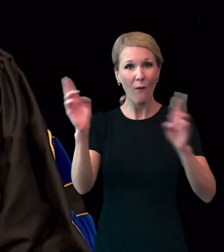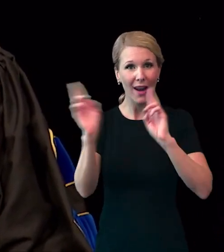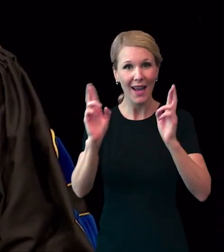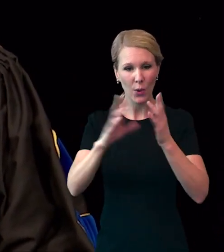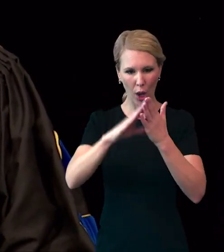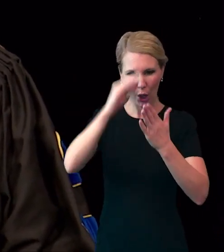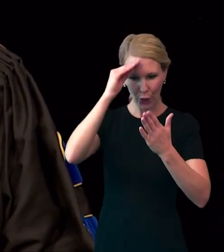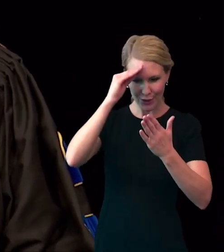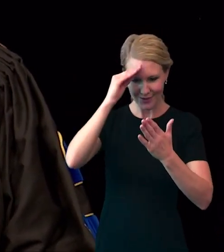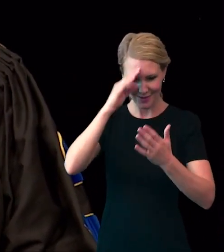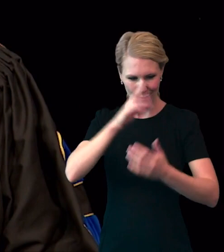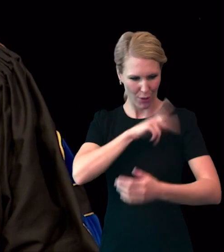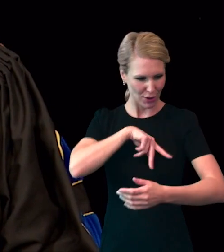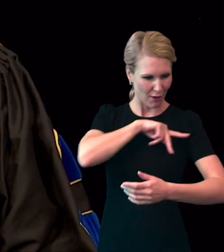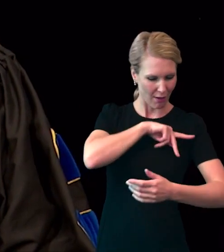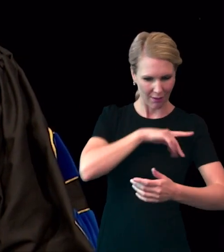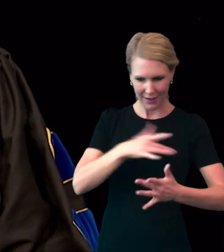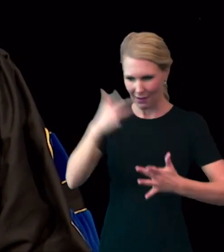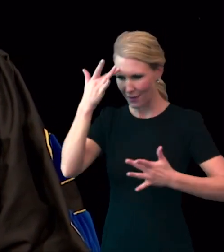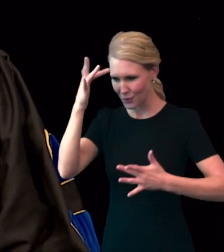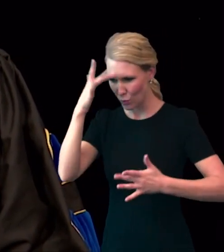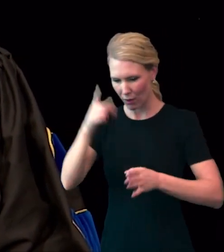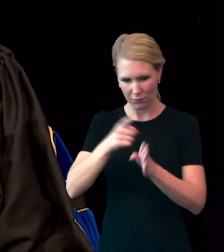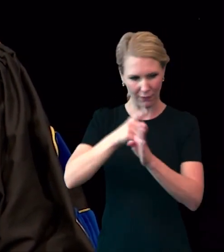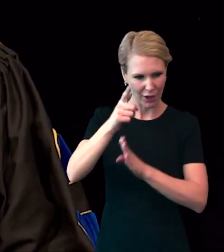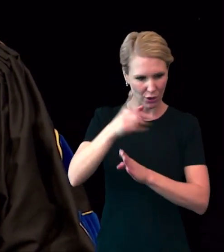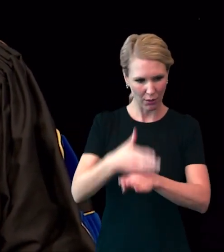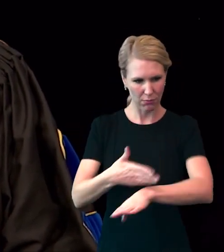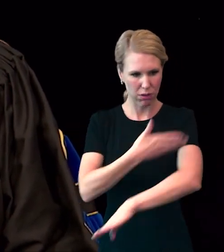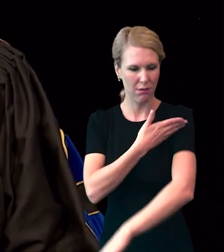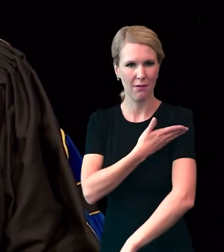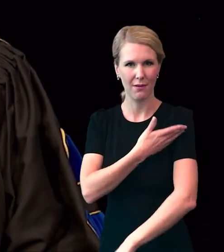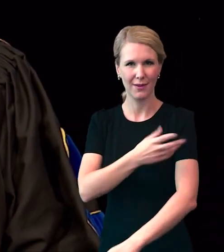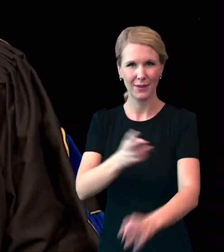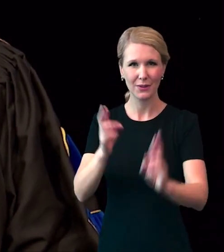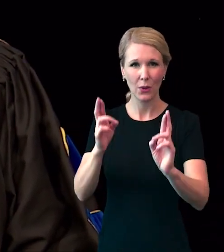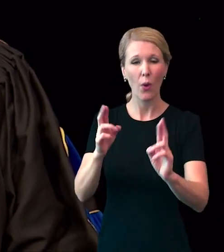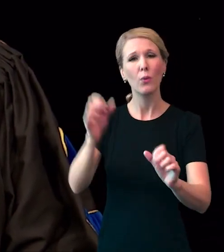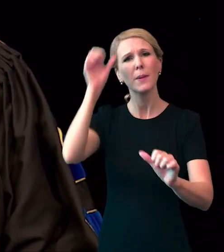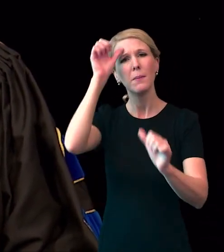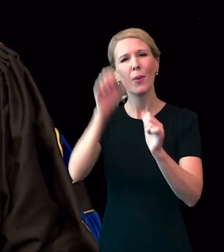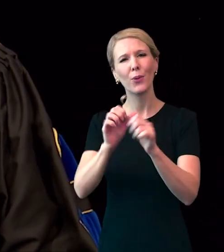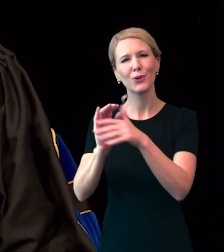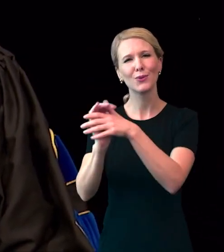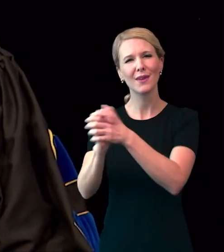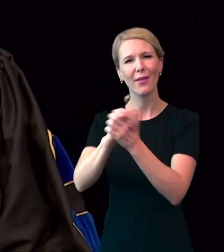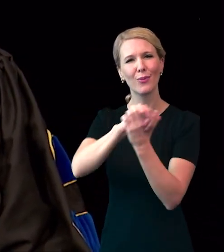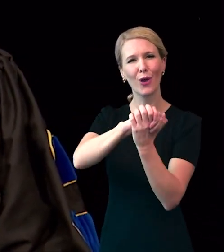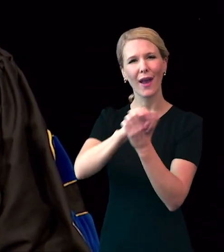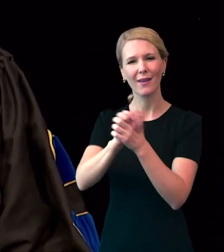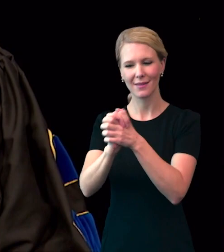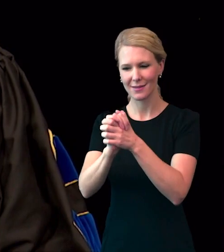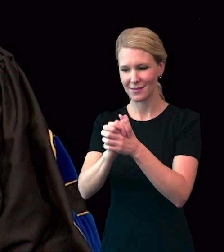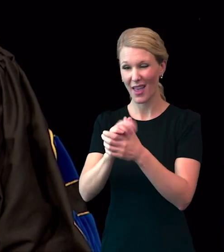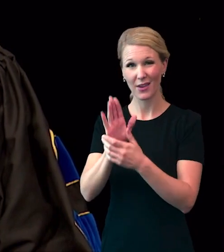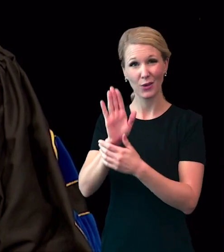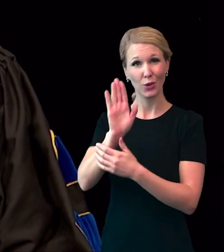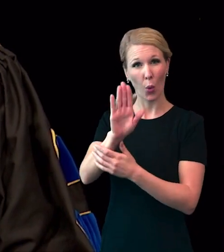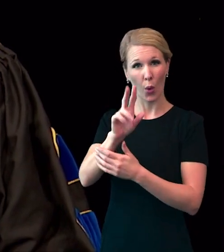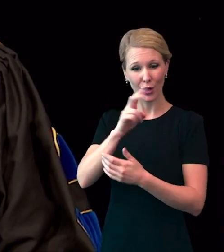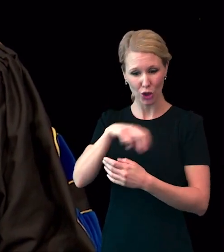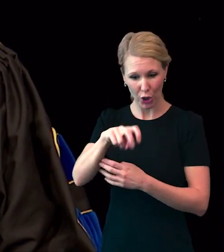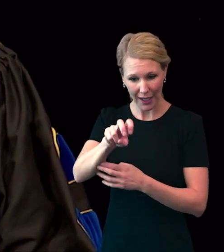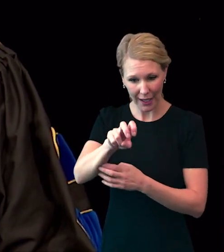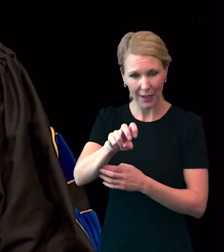personally, intellectually, and professionally. Please remember to celebrate that your journey was also important to the growth of the knowledge